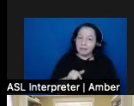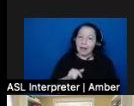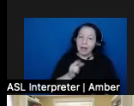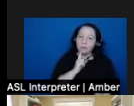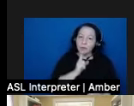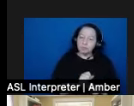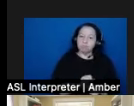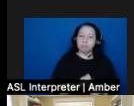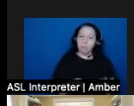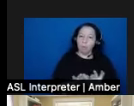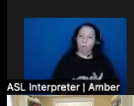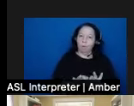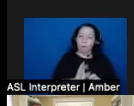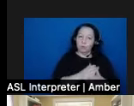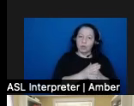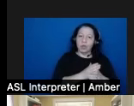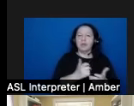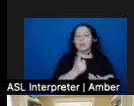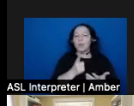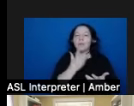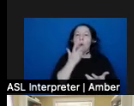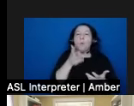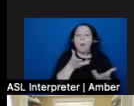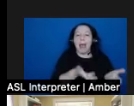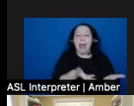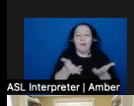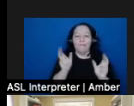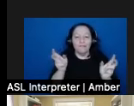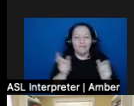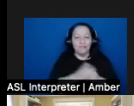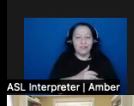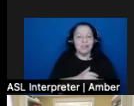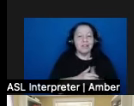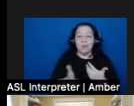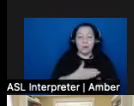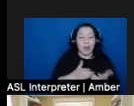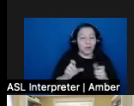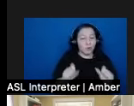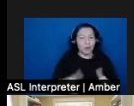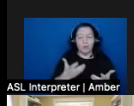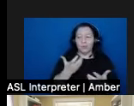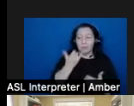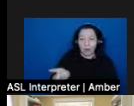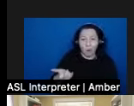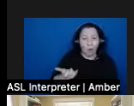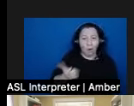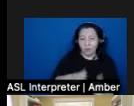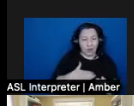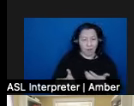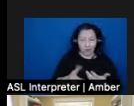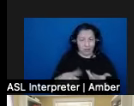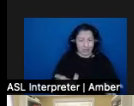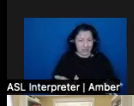with that warm handoff, right? Or as much as you can help, like make a call or do whatever it might be. Providing